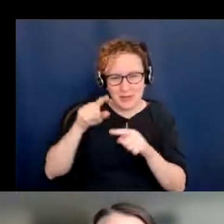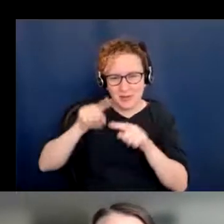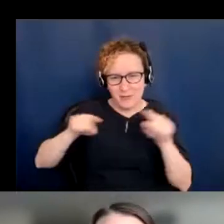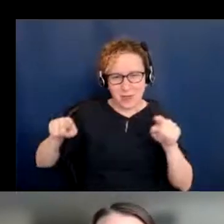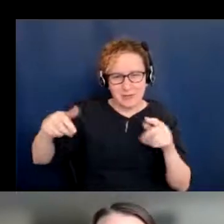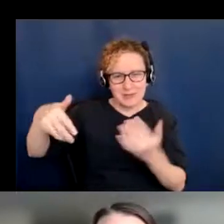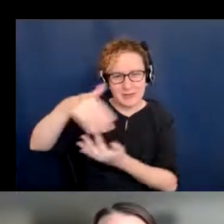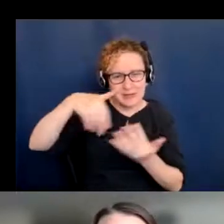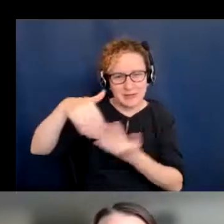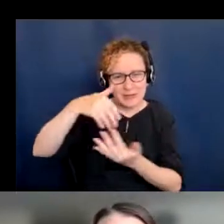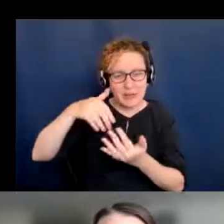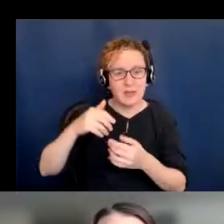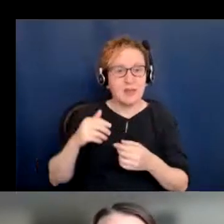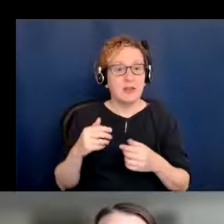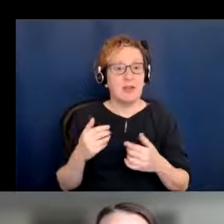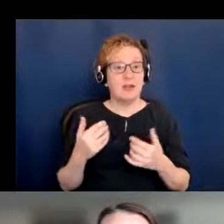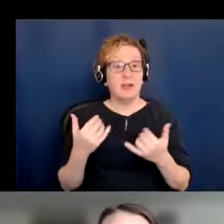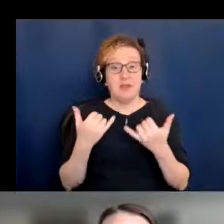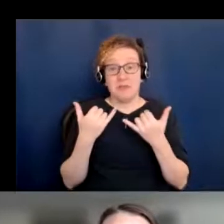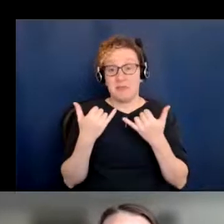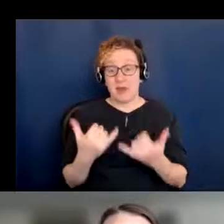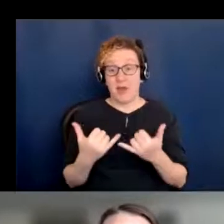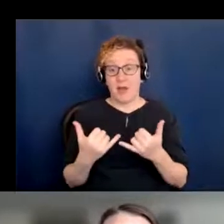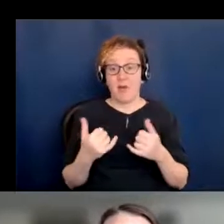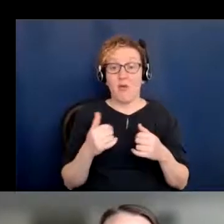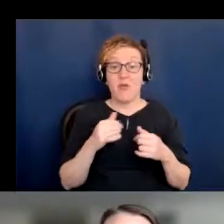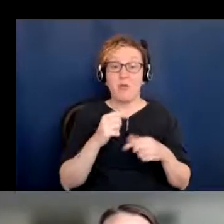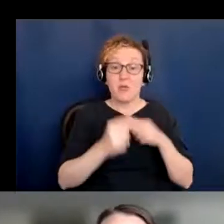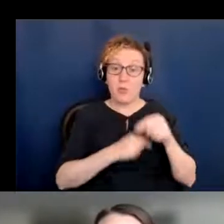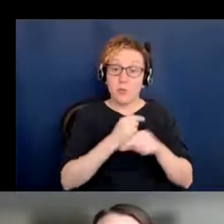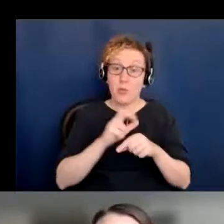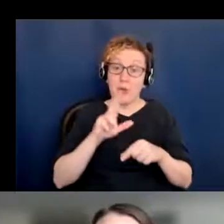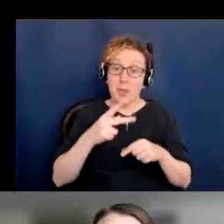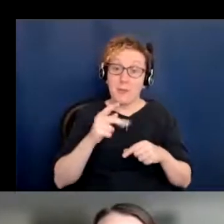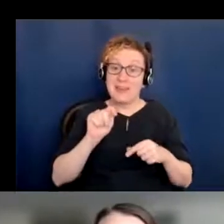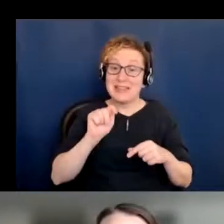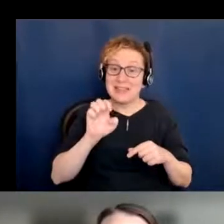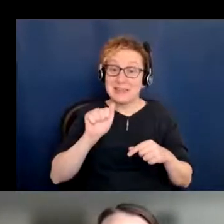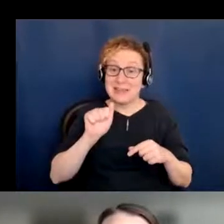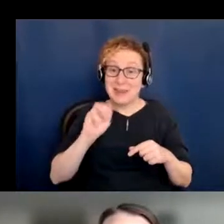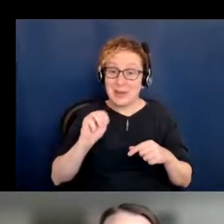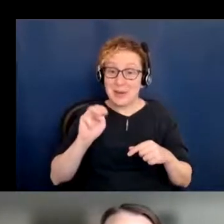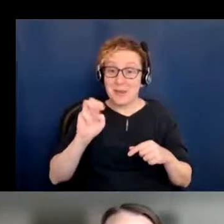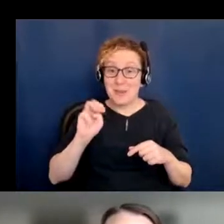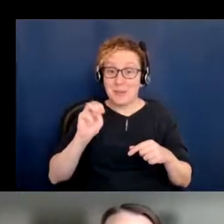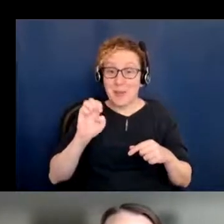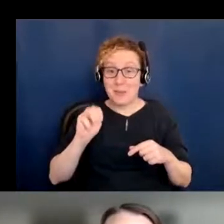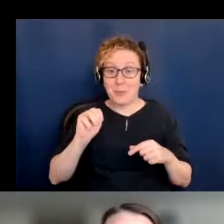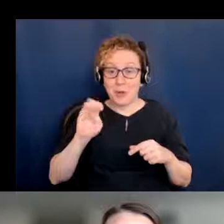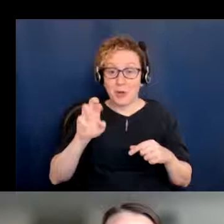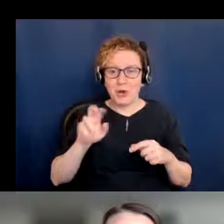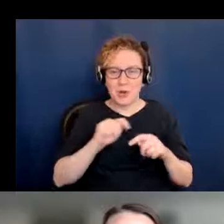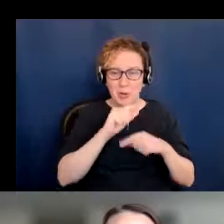again, just another version of our Global Up at Home for a younger audience. Next slide.